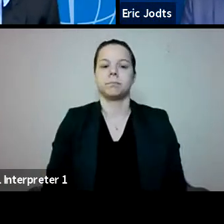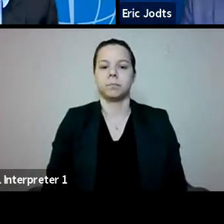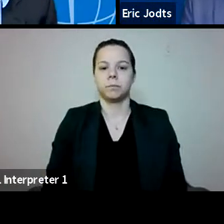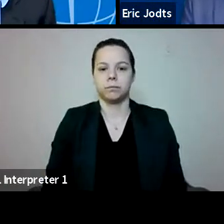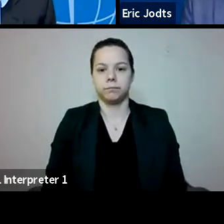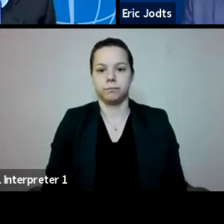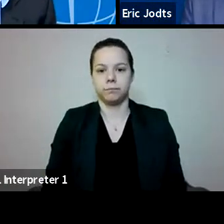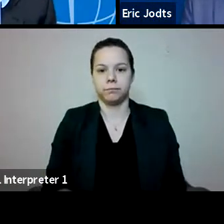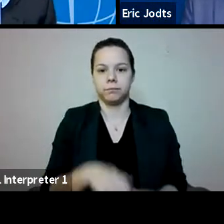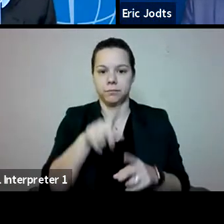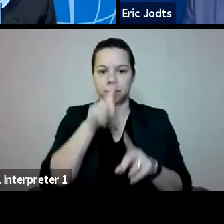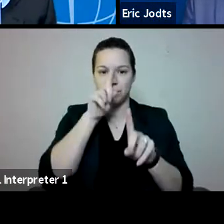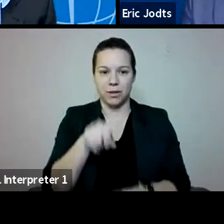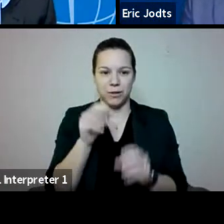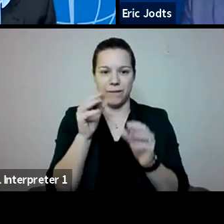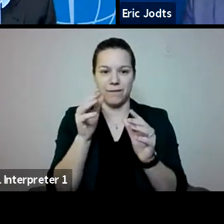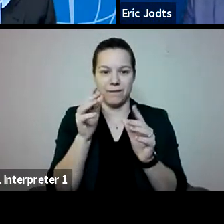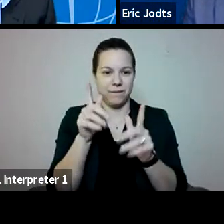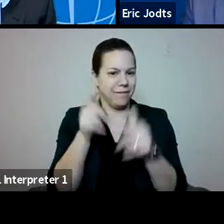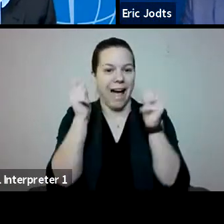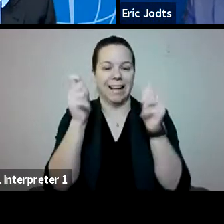You guys are answering these things too fast.